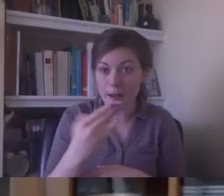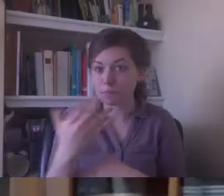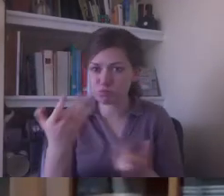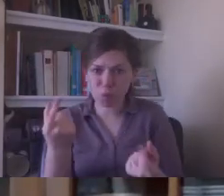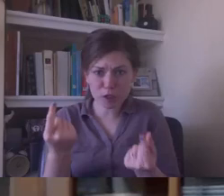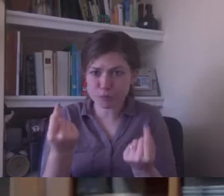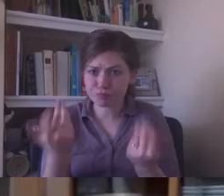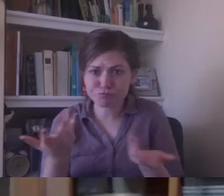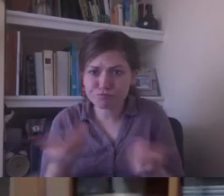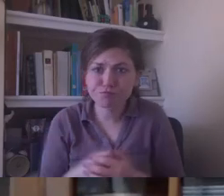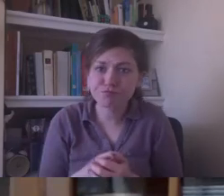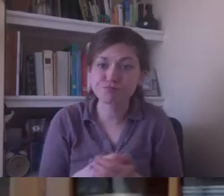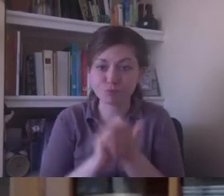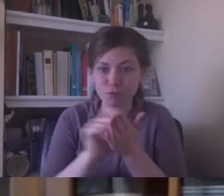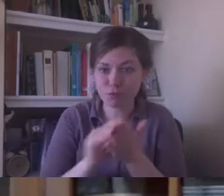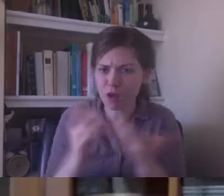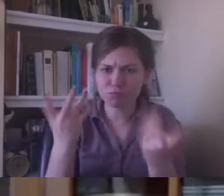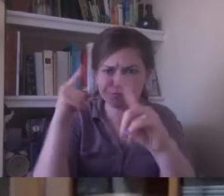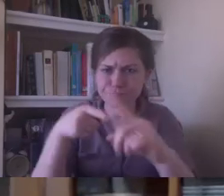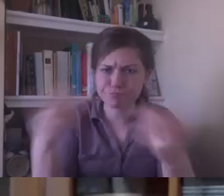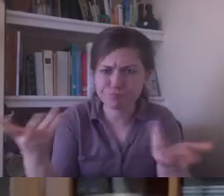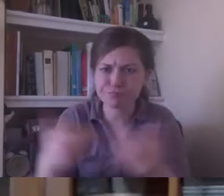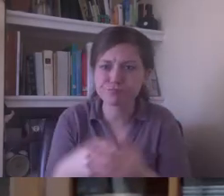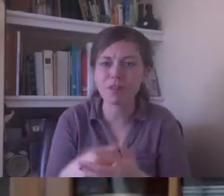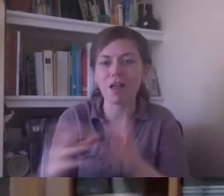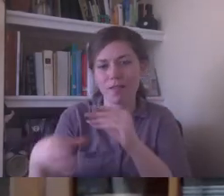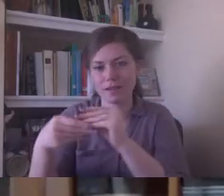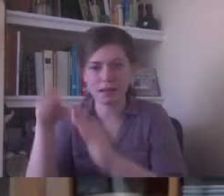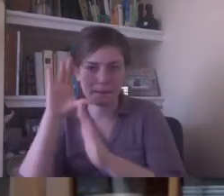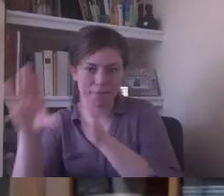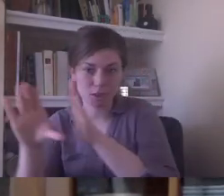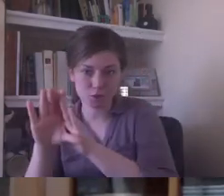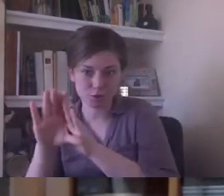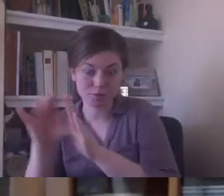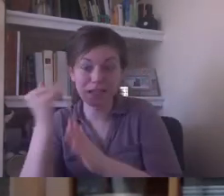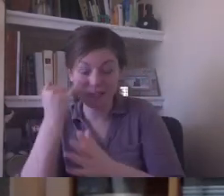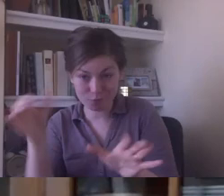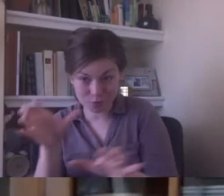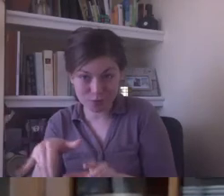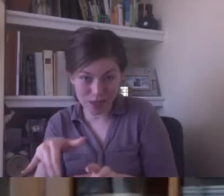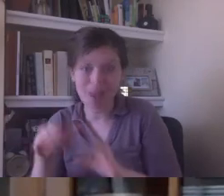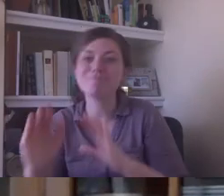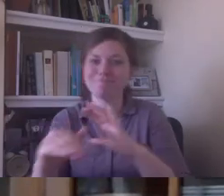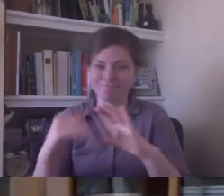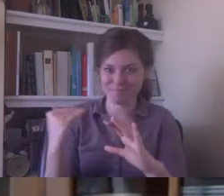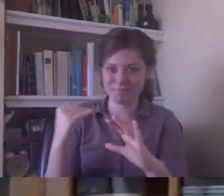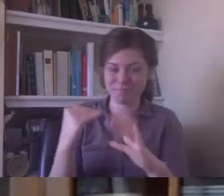just write a sentence or two about what your big dream is, and then draw a picture to go with it. And again, I would love to see them, so send them to me